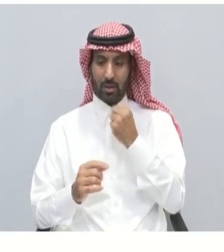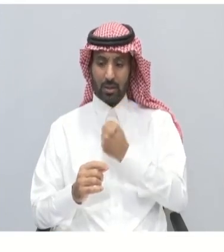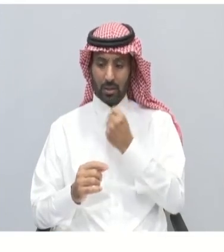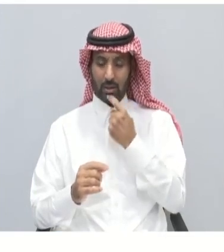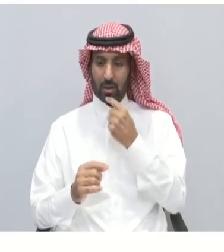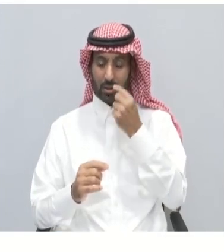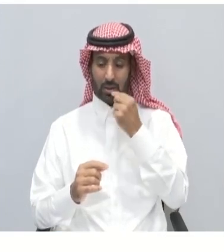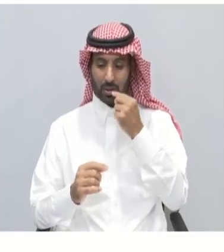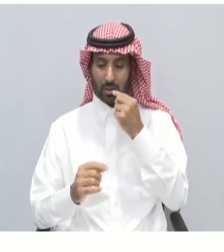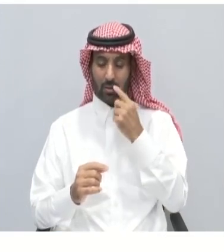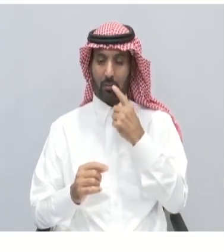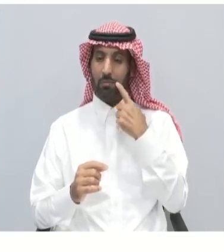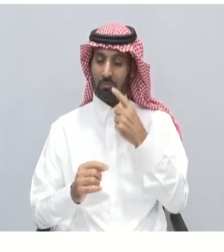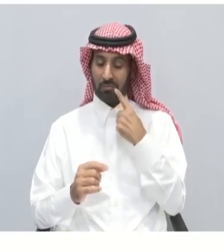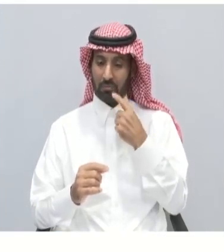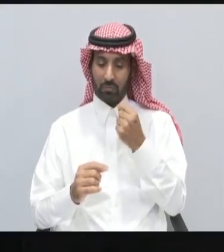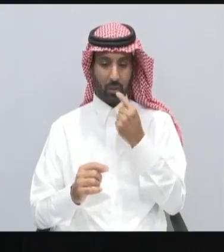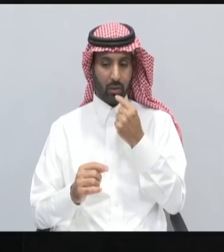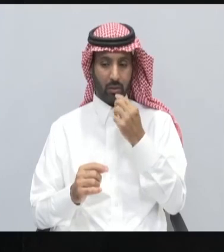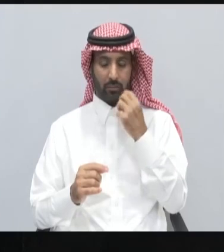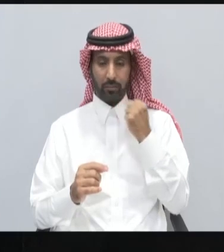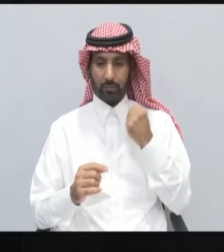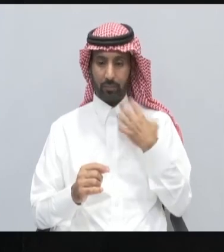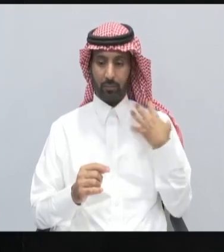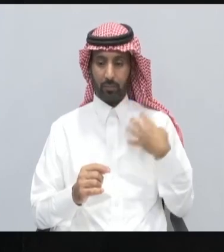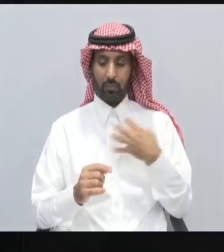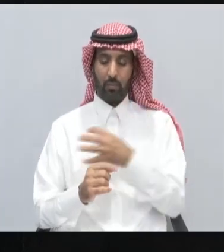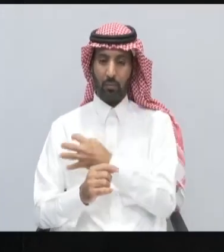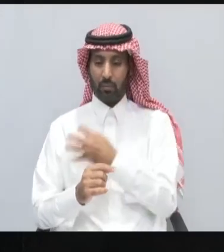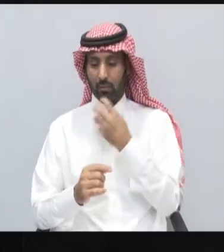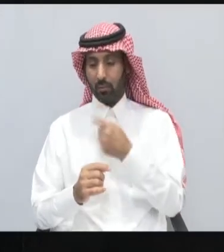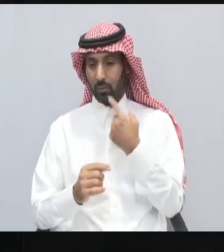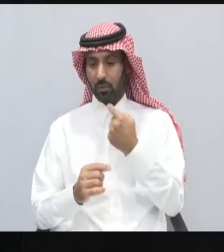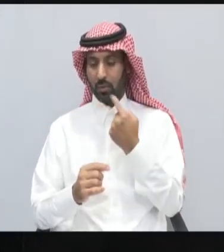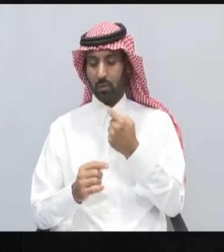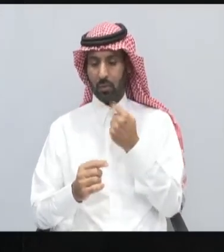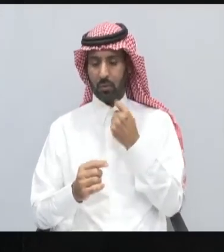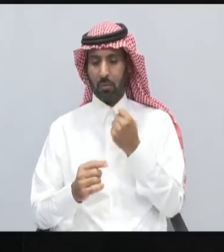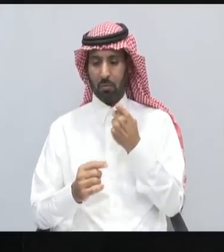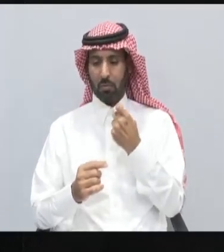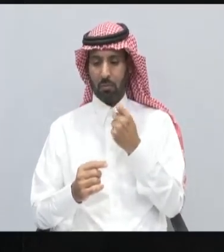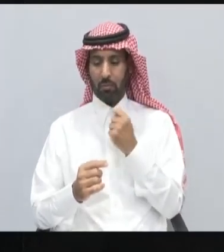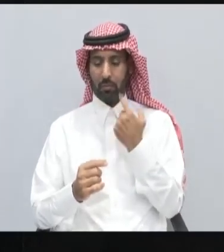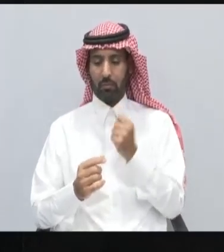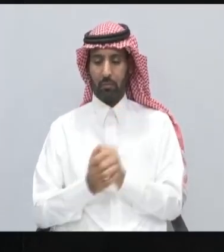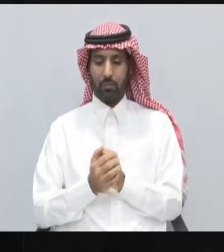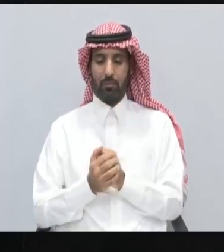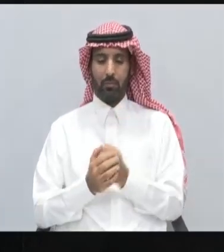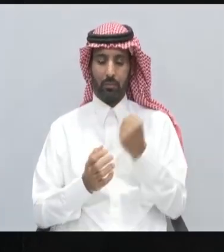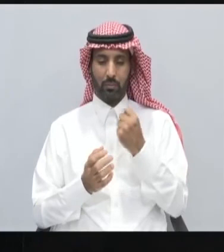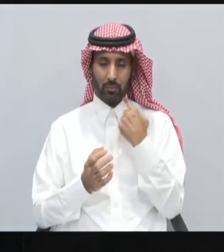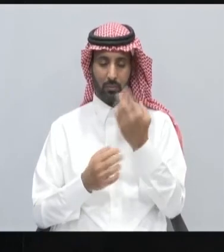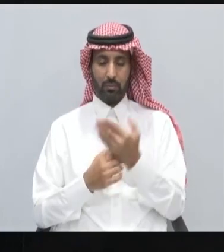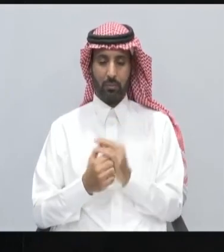tongue. So our tongues are the strongest muscle because we talk a lot, we exercise a lot. This is